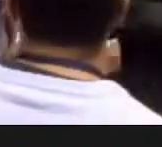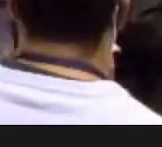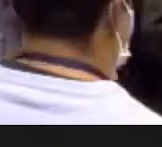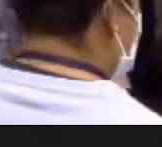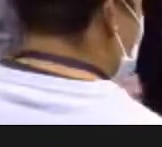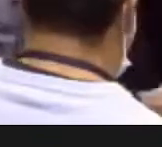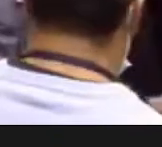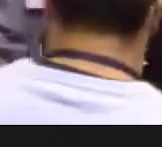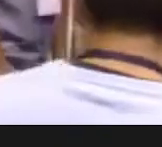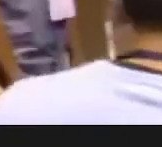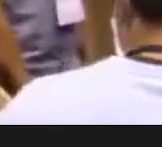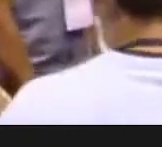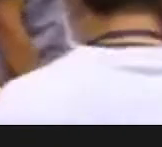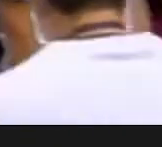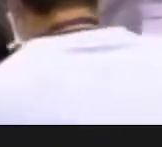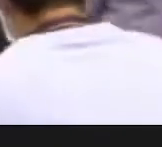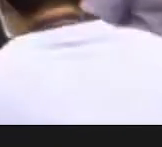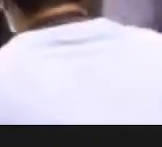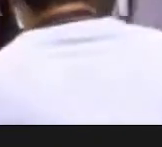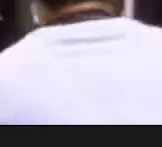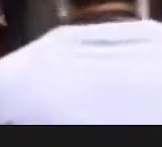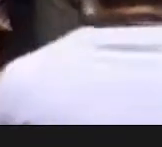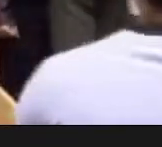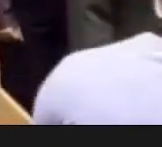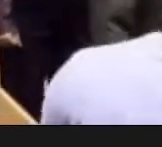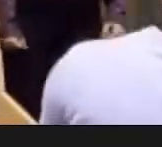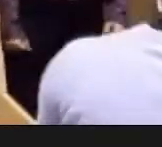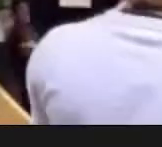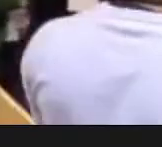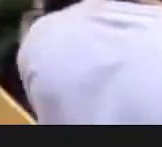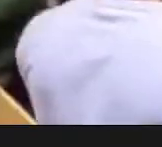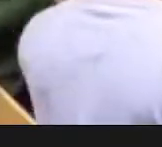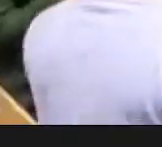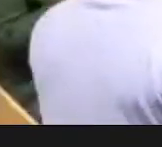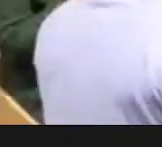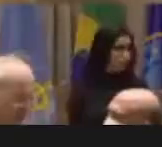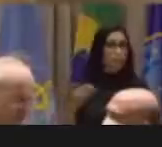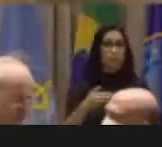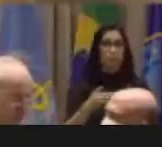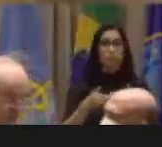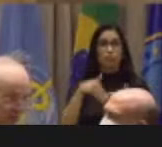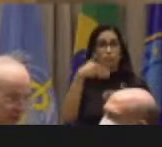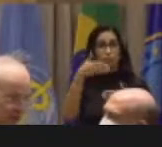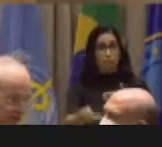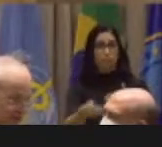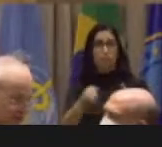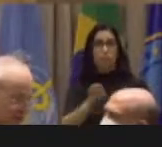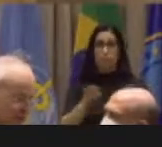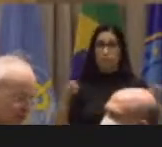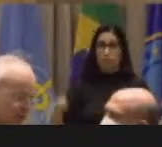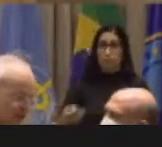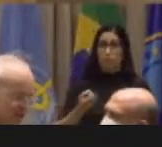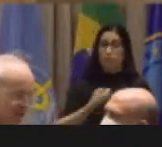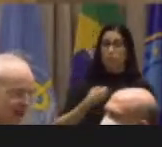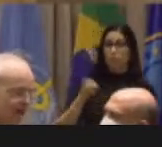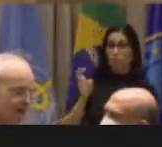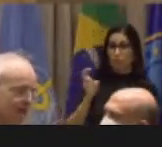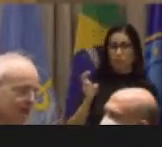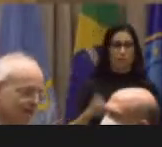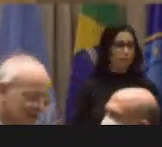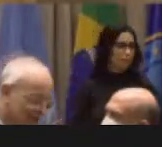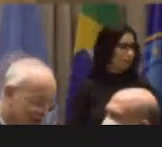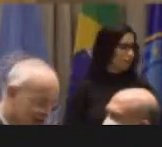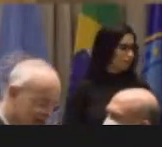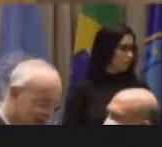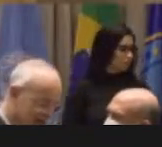All right, ladies and gentlemen, while you take your seat, I'm going to talk about the layout for the next table. Table